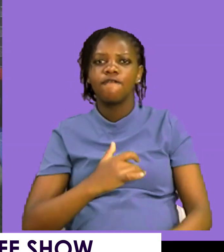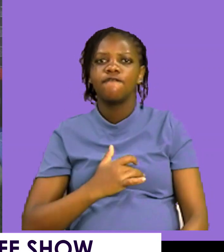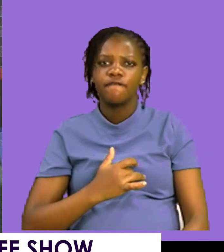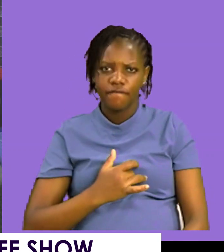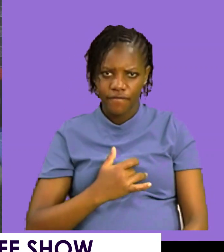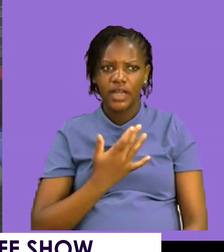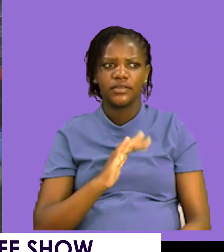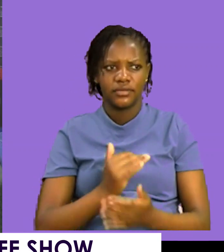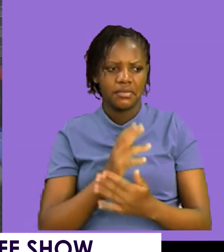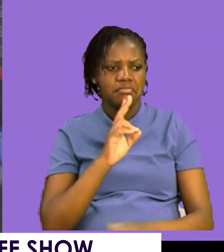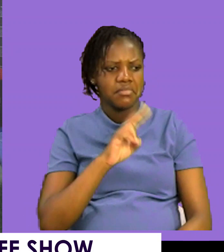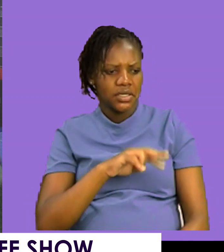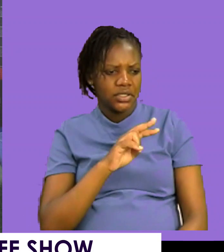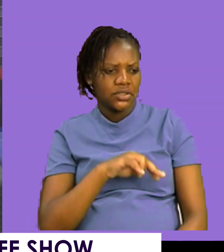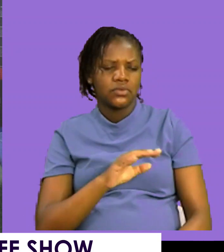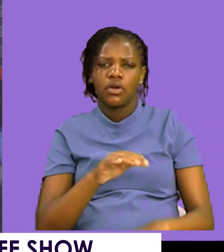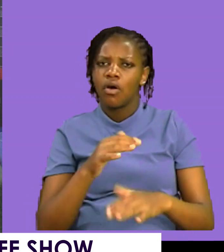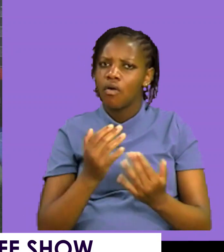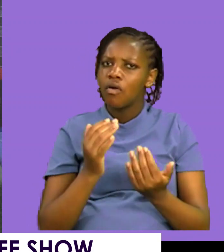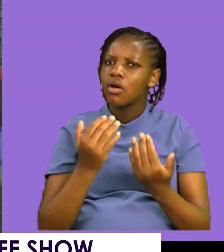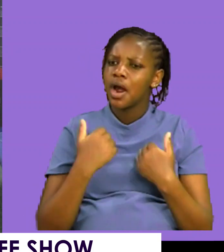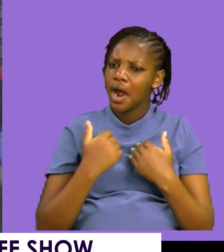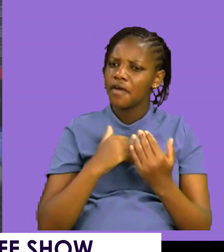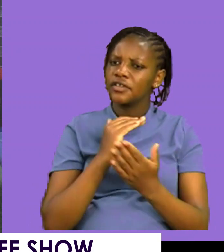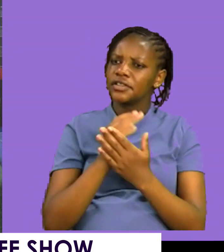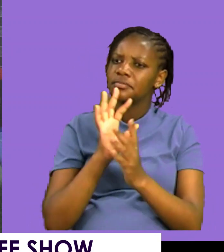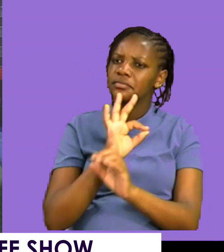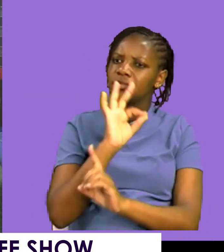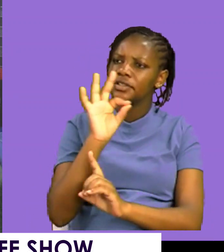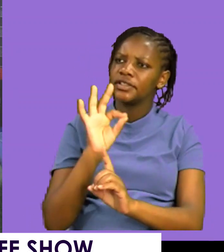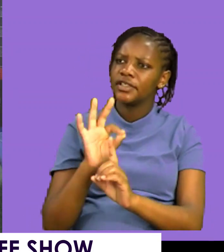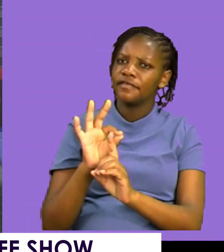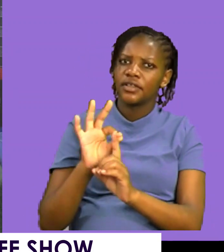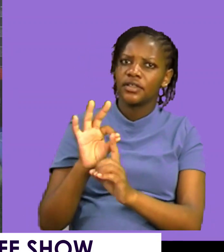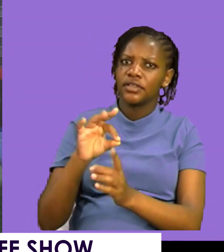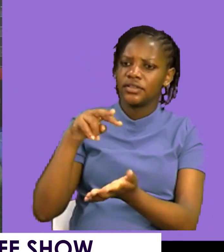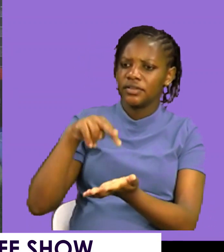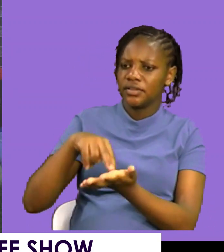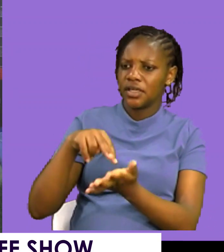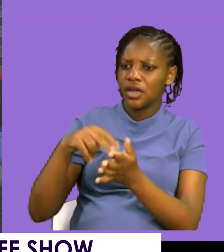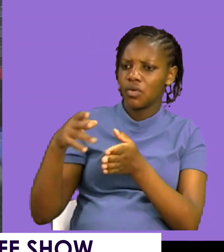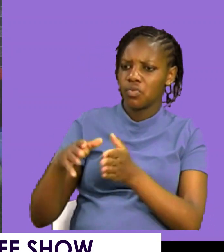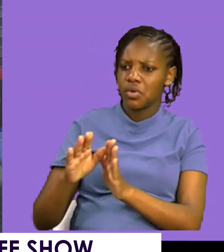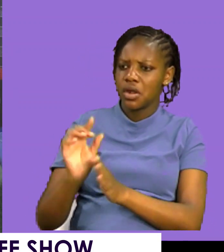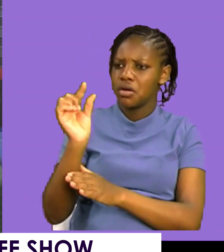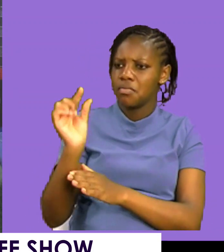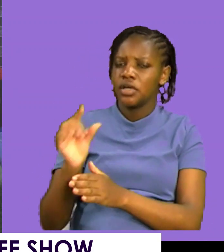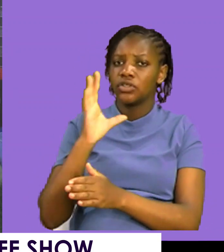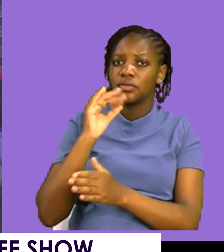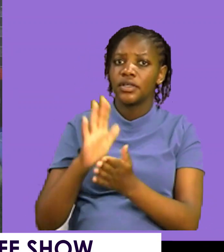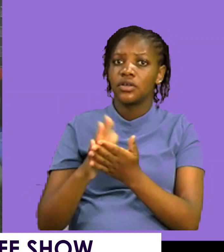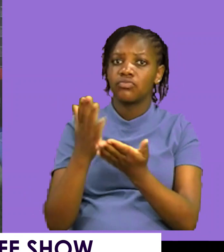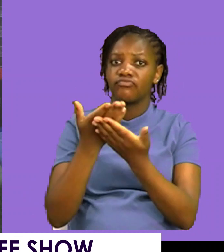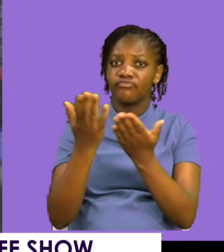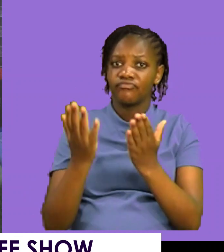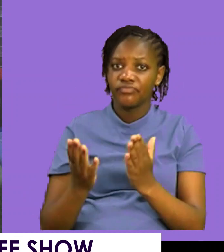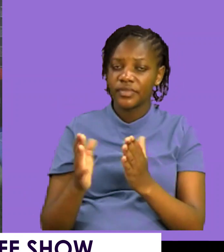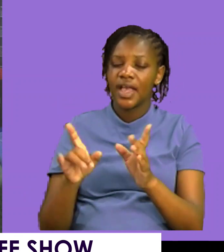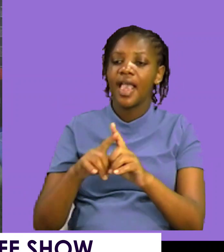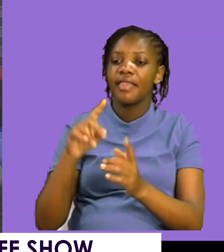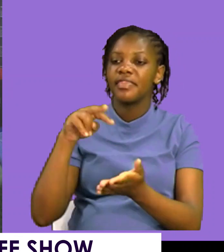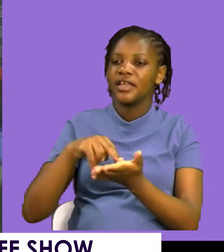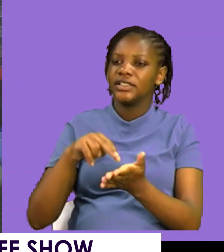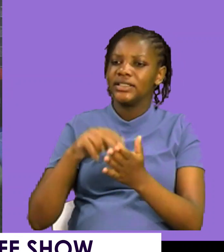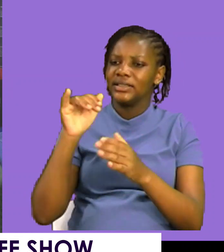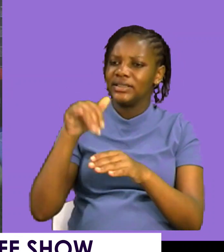it, if there is a certain standing posture, someone is talking to you and they are standing